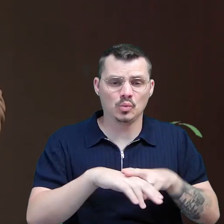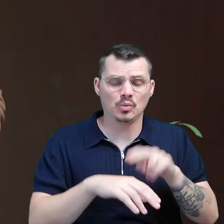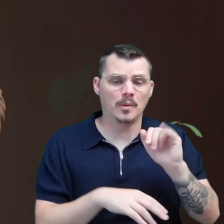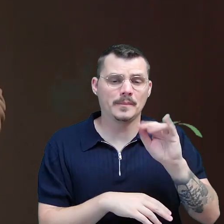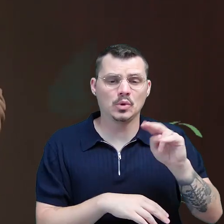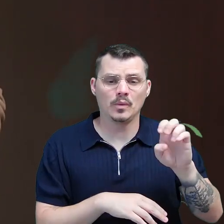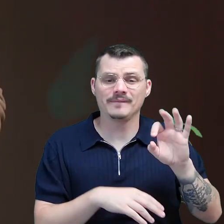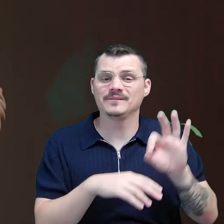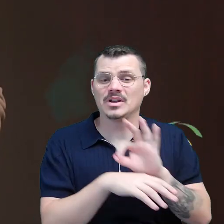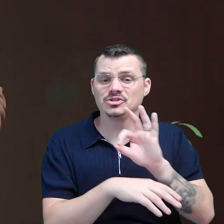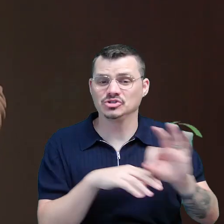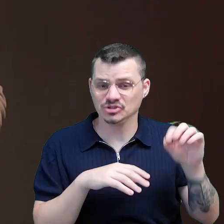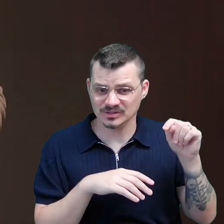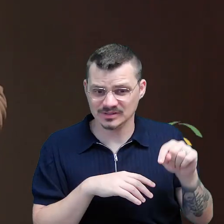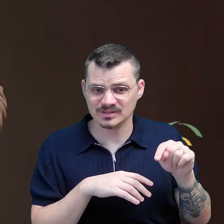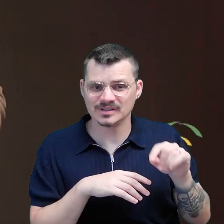function,